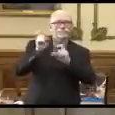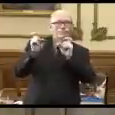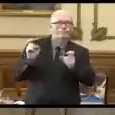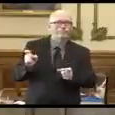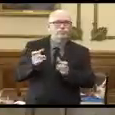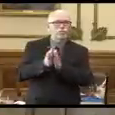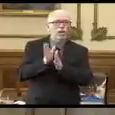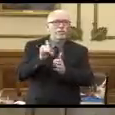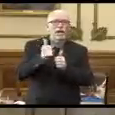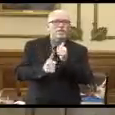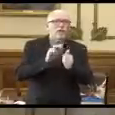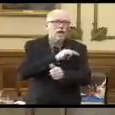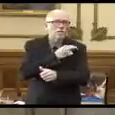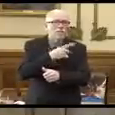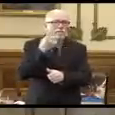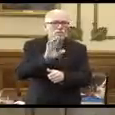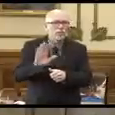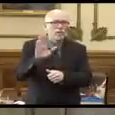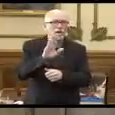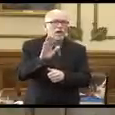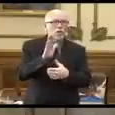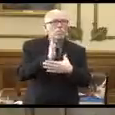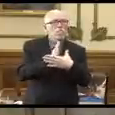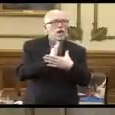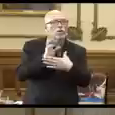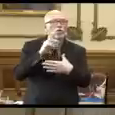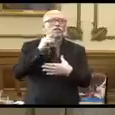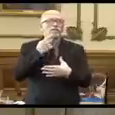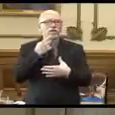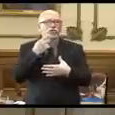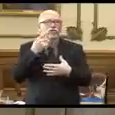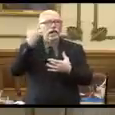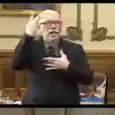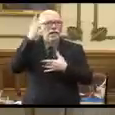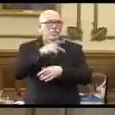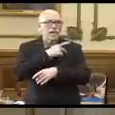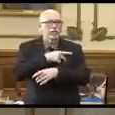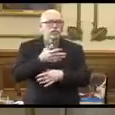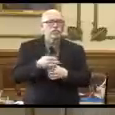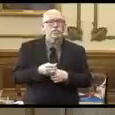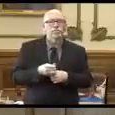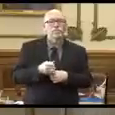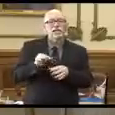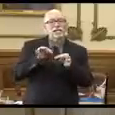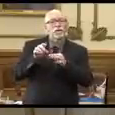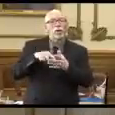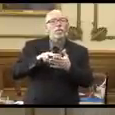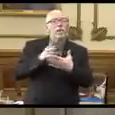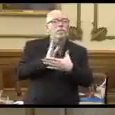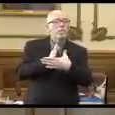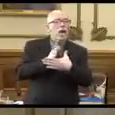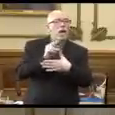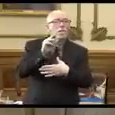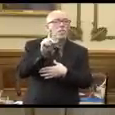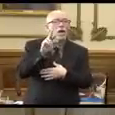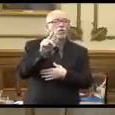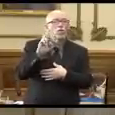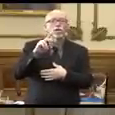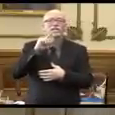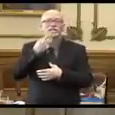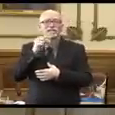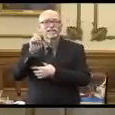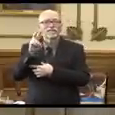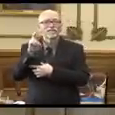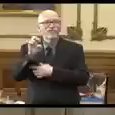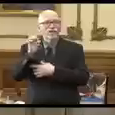by every hospital for their moderately or severe ill patients. The definition of a moderately ill patient and a severely ill